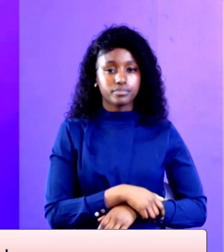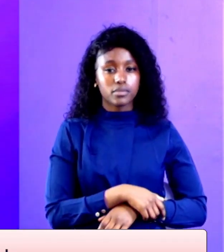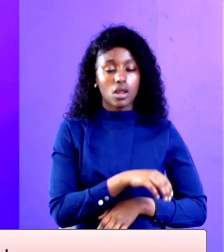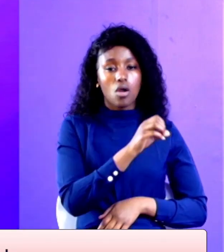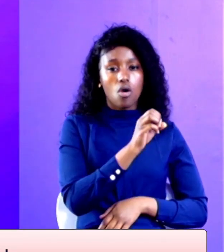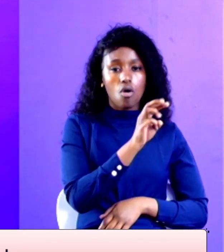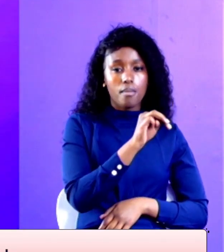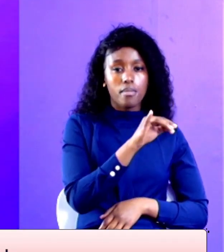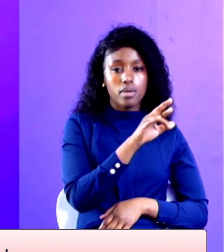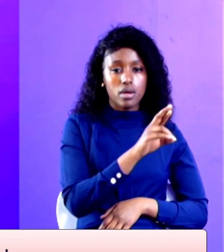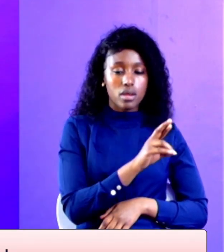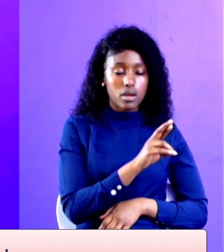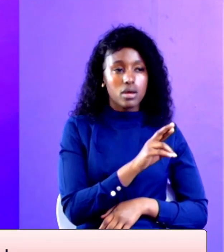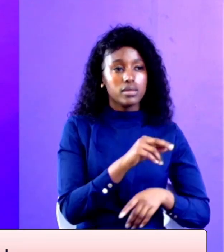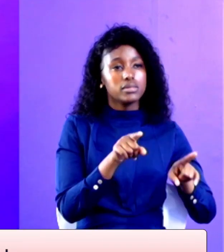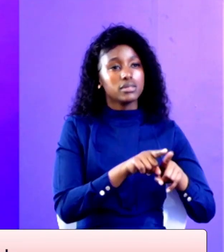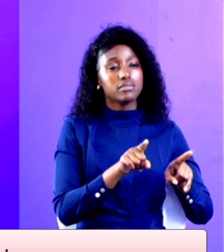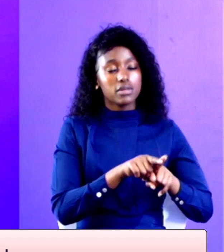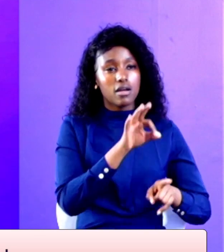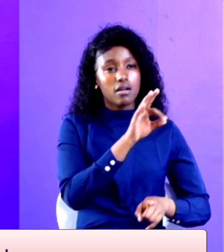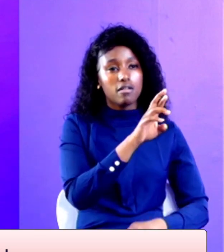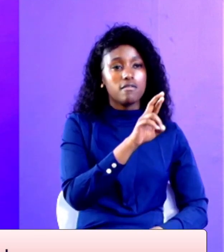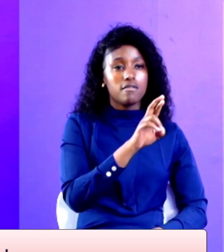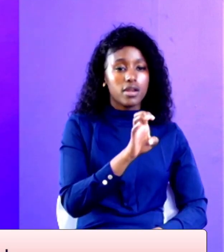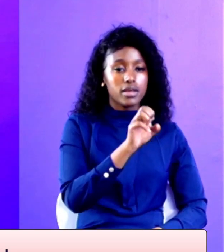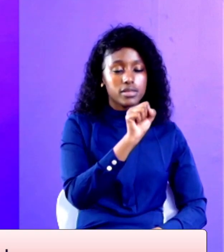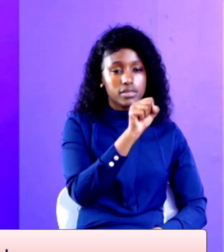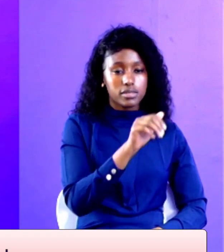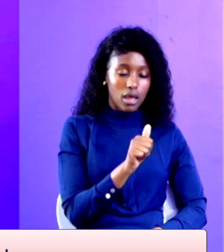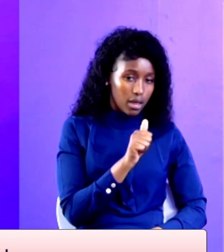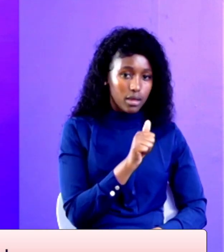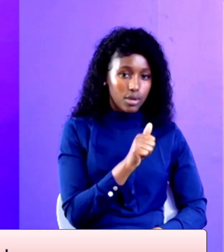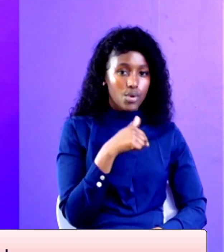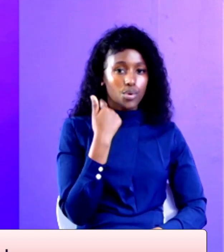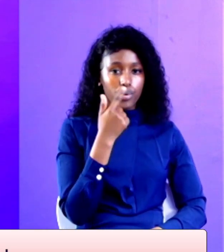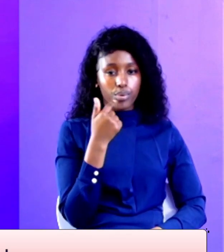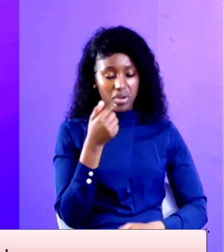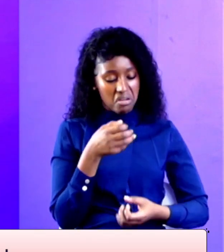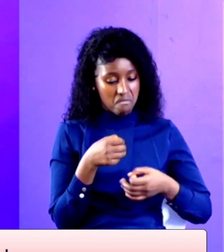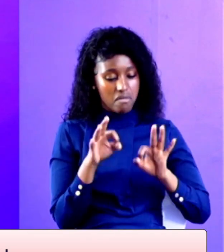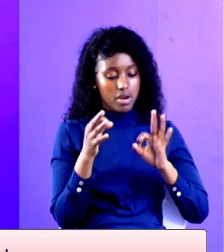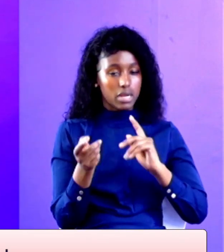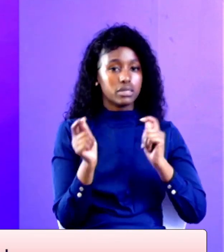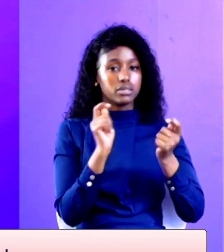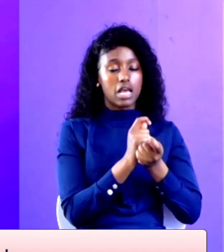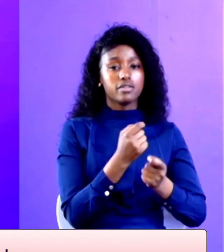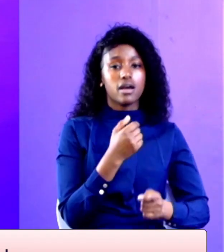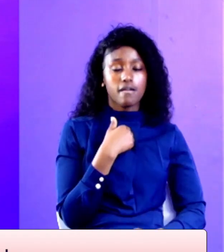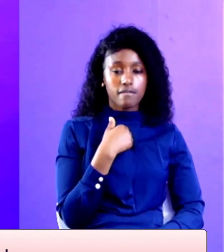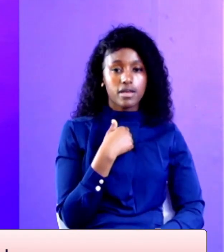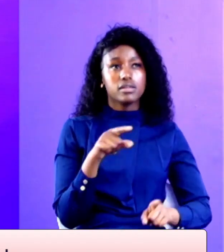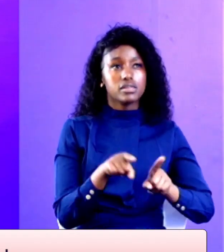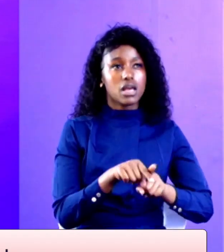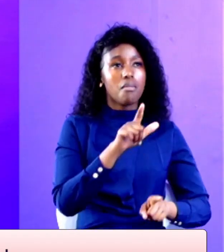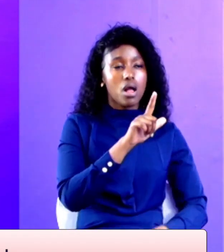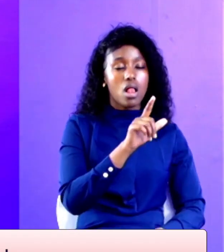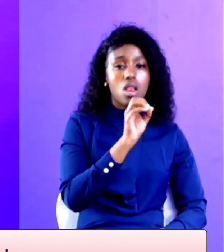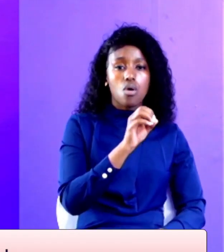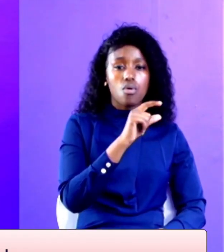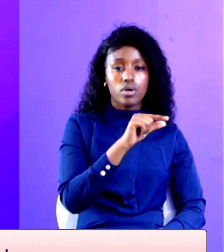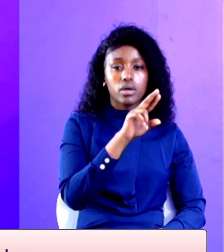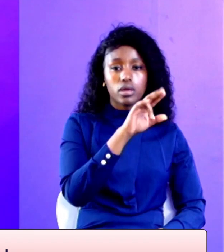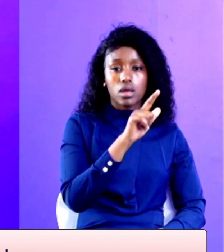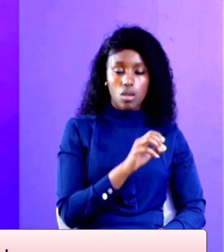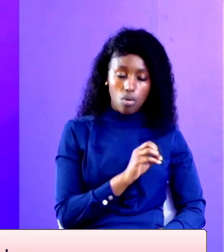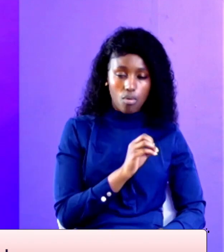Marseille. Then we have Fraser Foster, was released on a free transfer. We also have Sergio Reguilon, was released on a